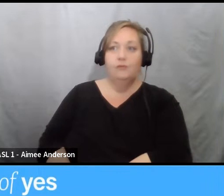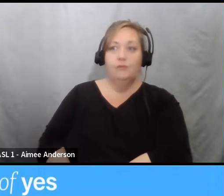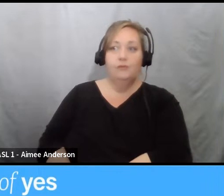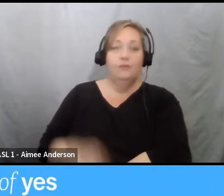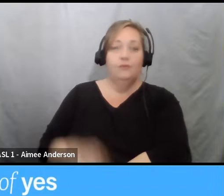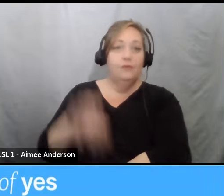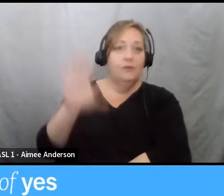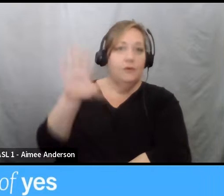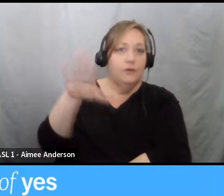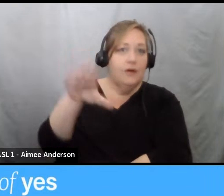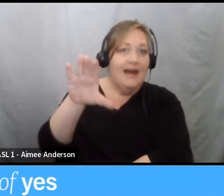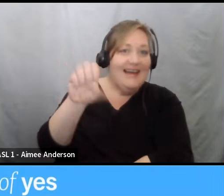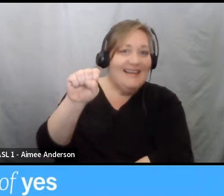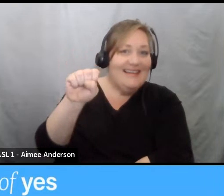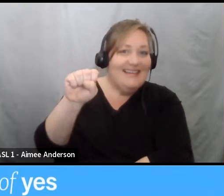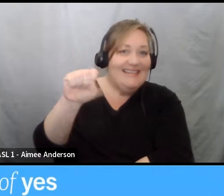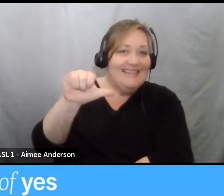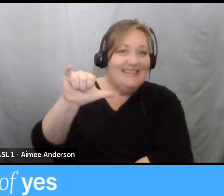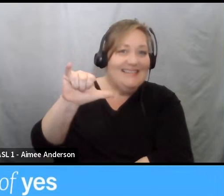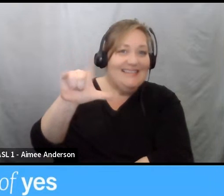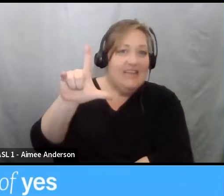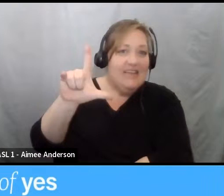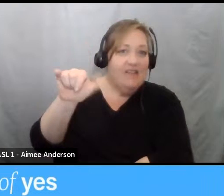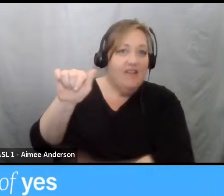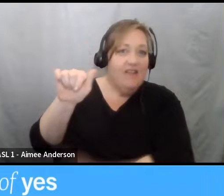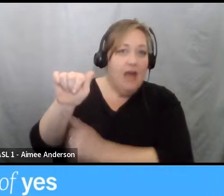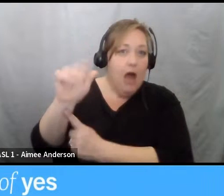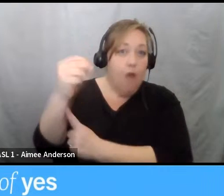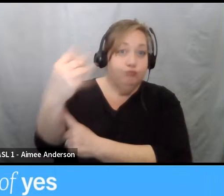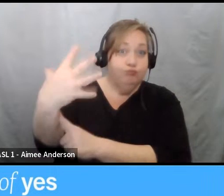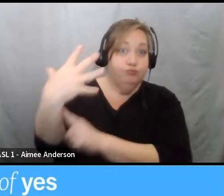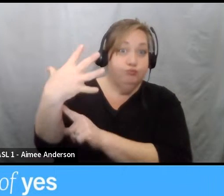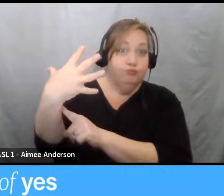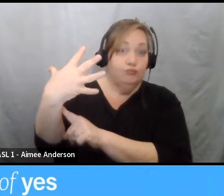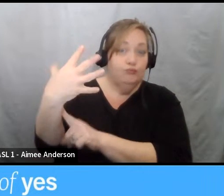Sylvia, you're welcome to come off screen.